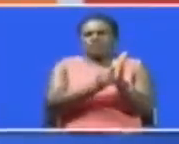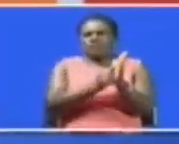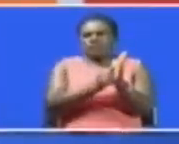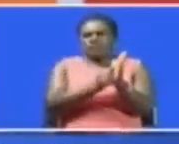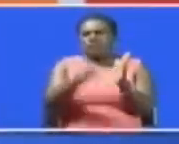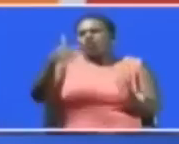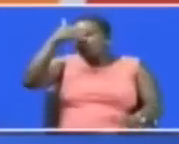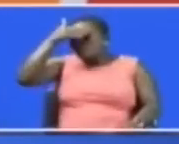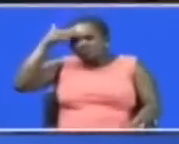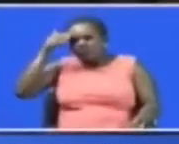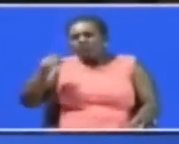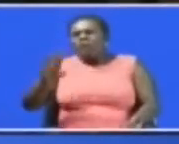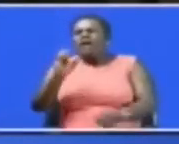no...